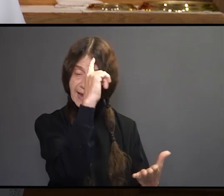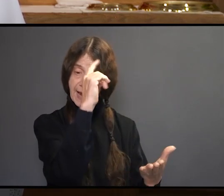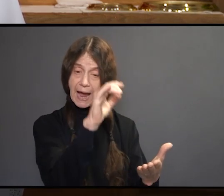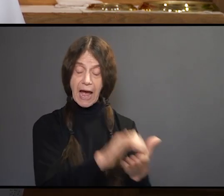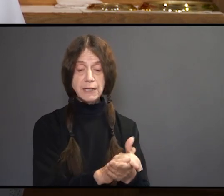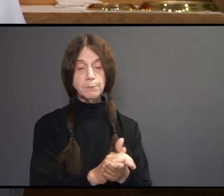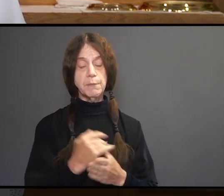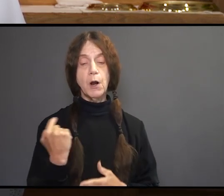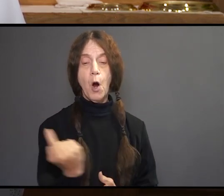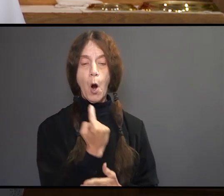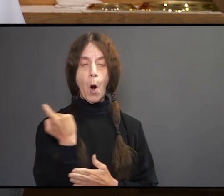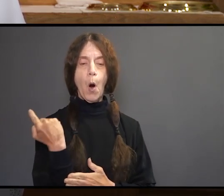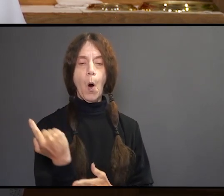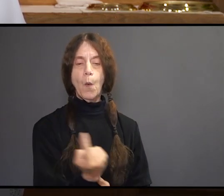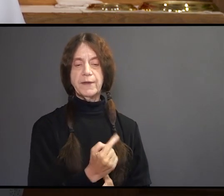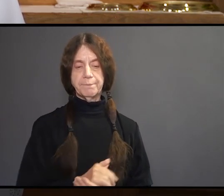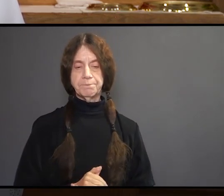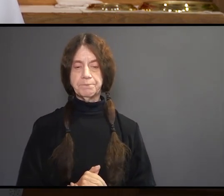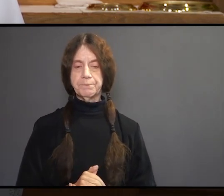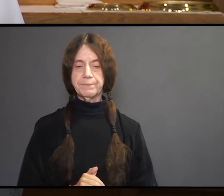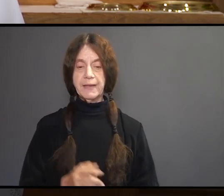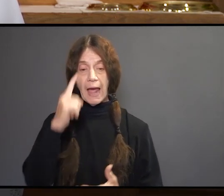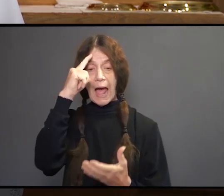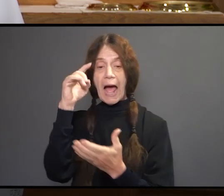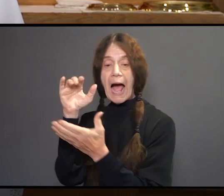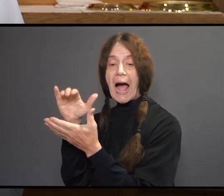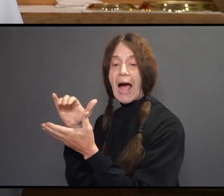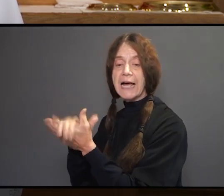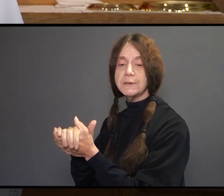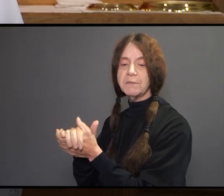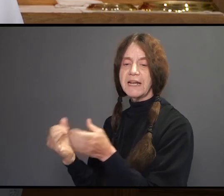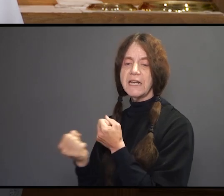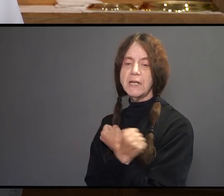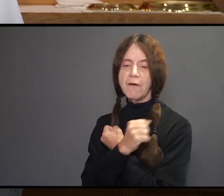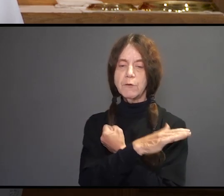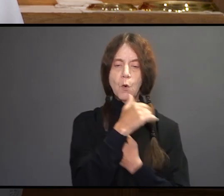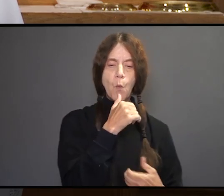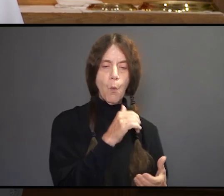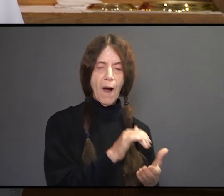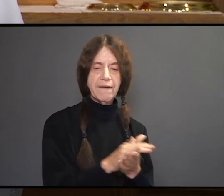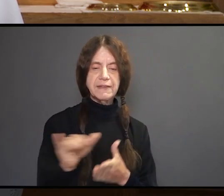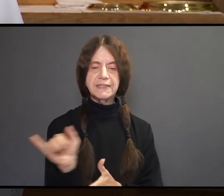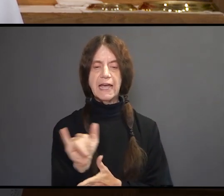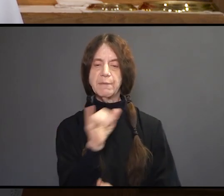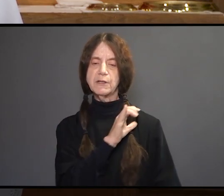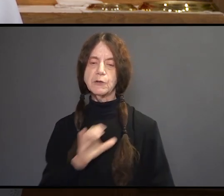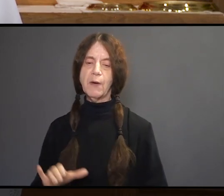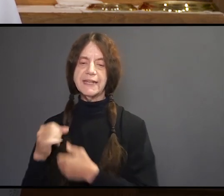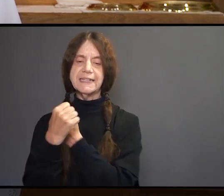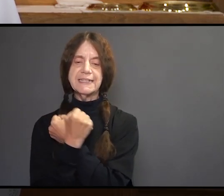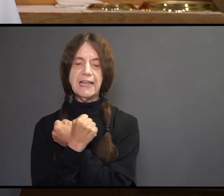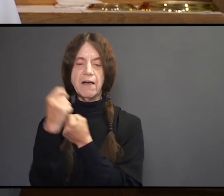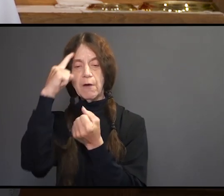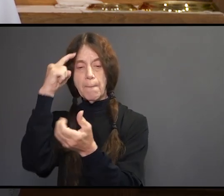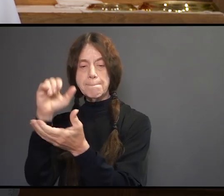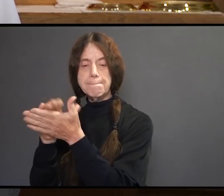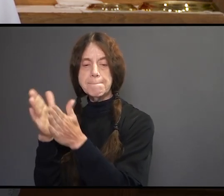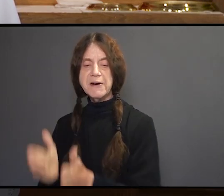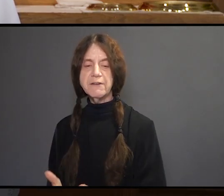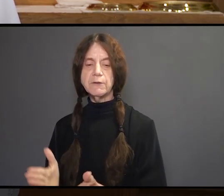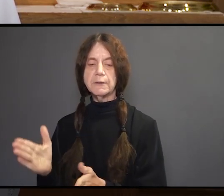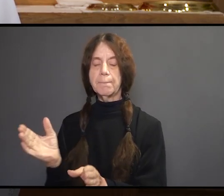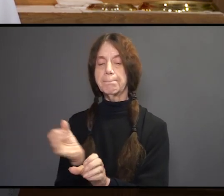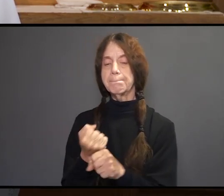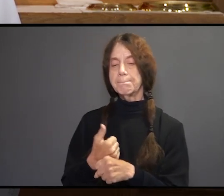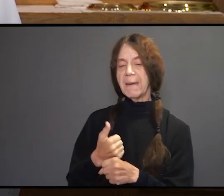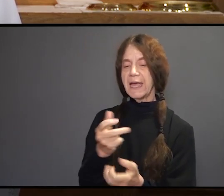must submit everything to their husbands. Husbands, love your wives as Christ loved the church and gave